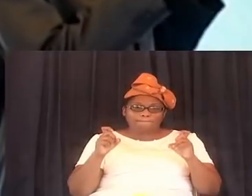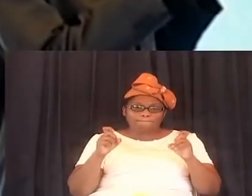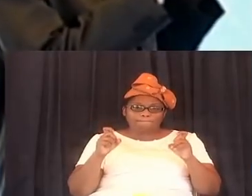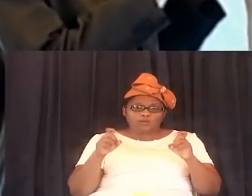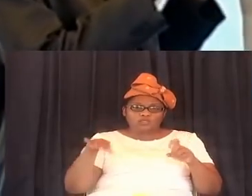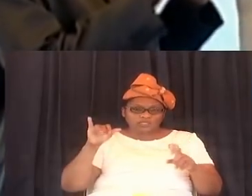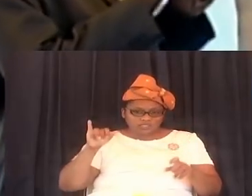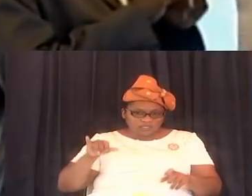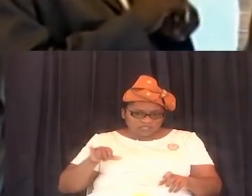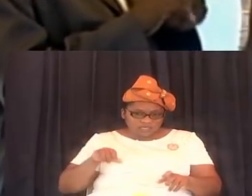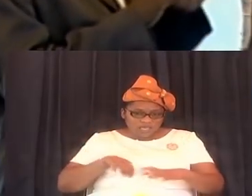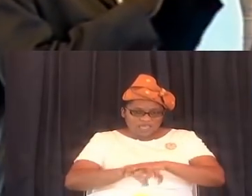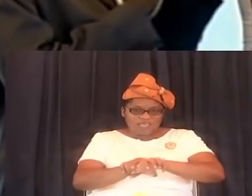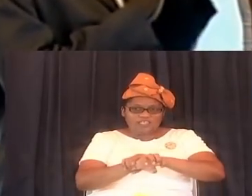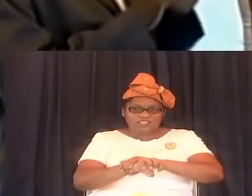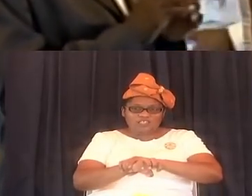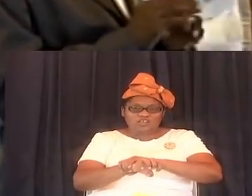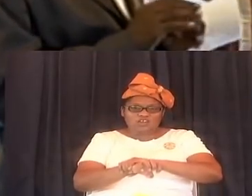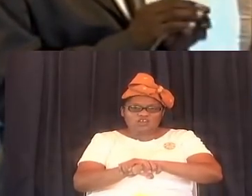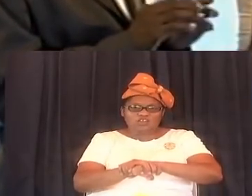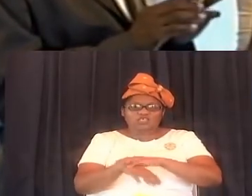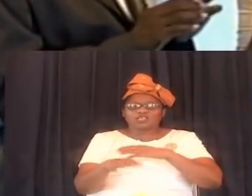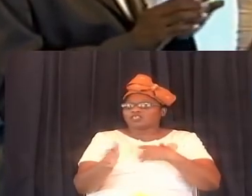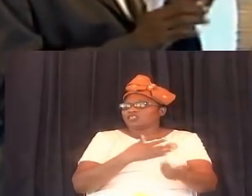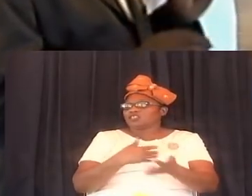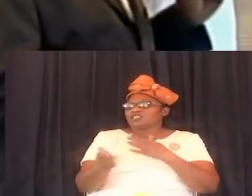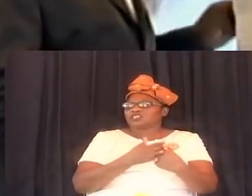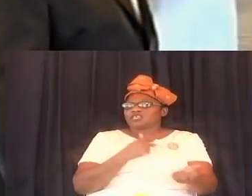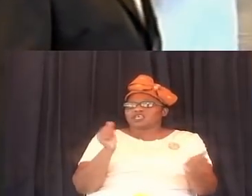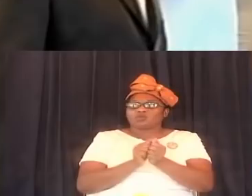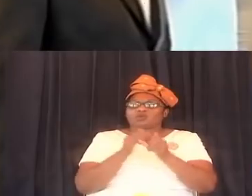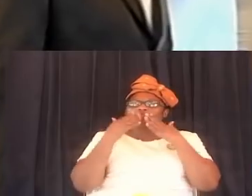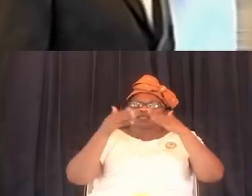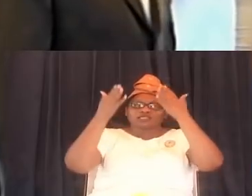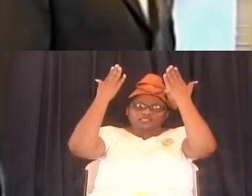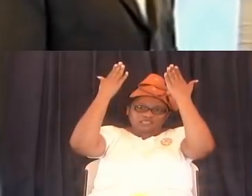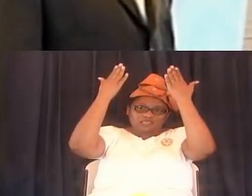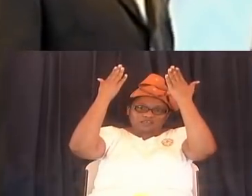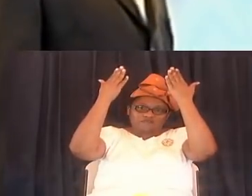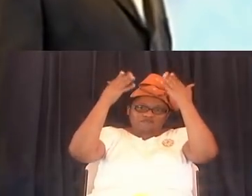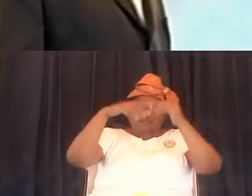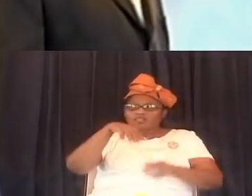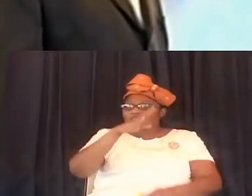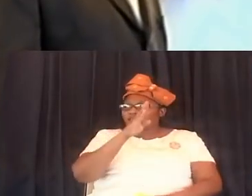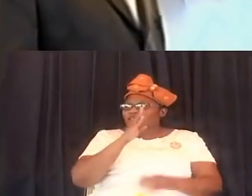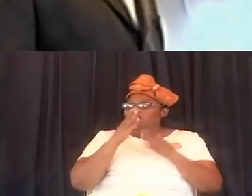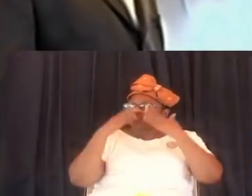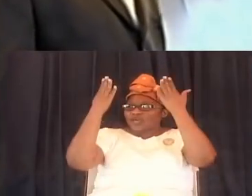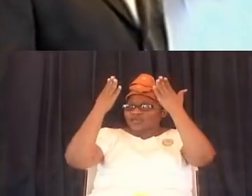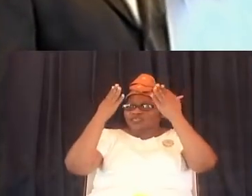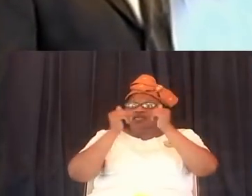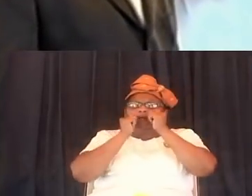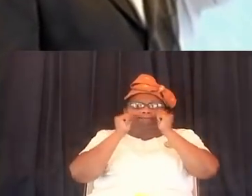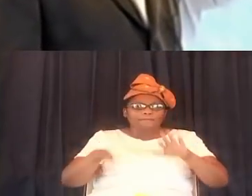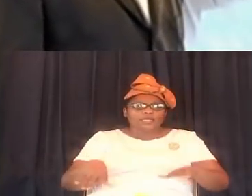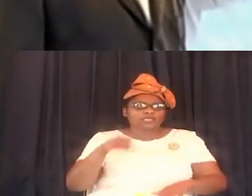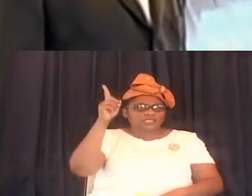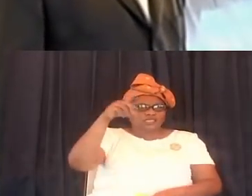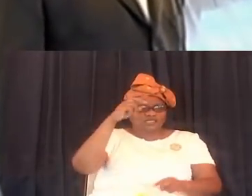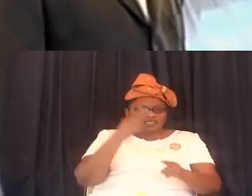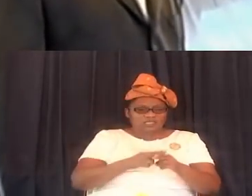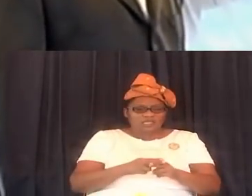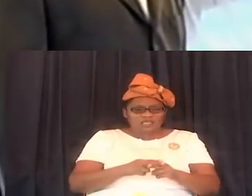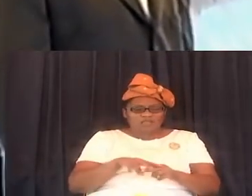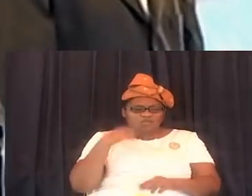his courts with praise. We must be thankful unto him and bless his name. Because listen, we did not have to be here